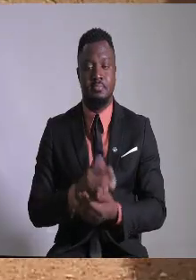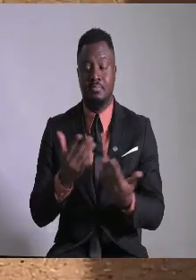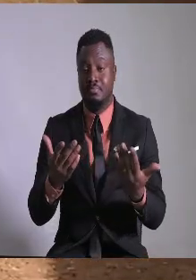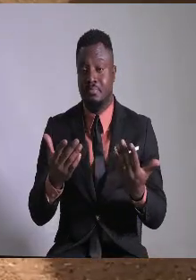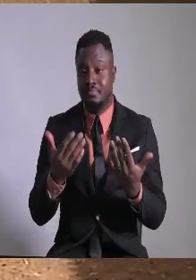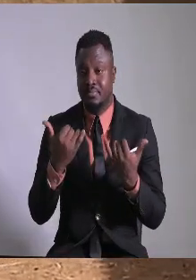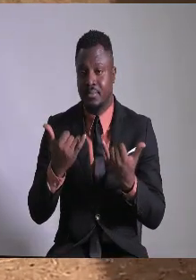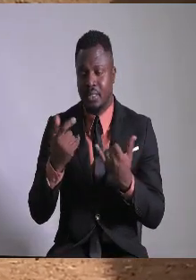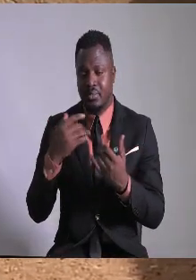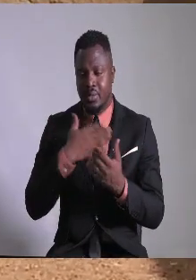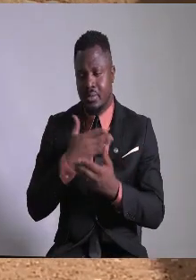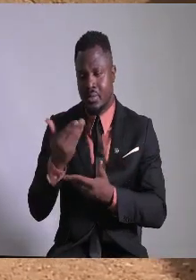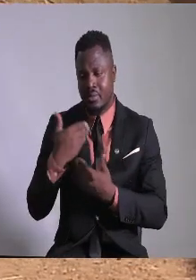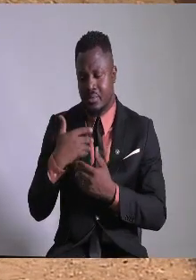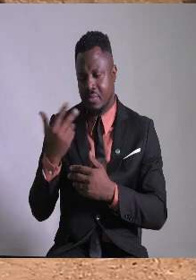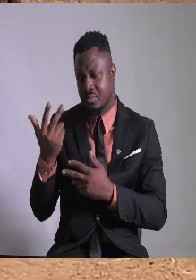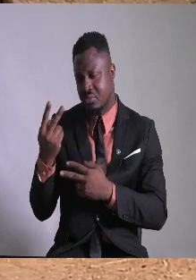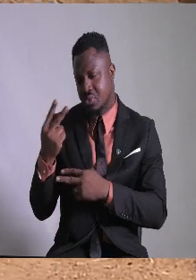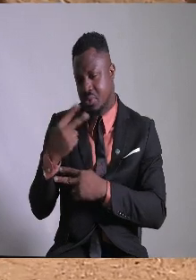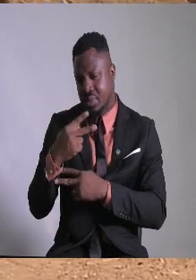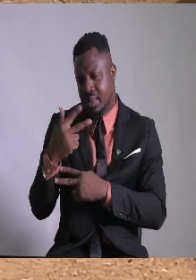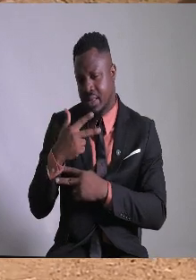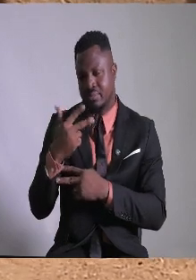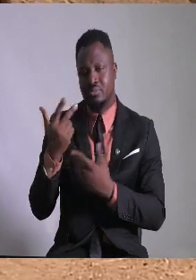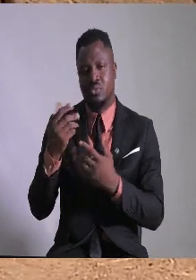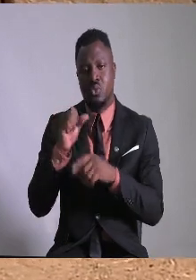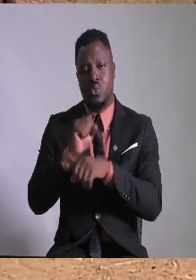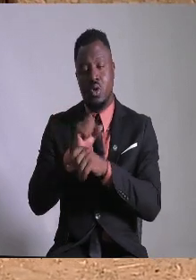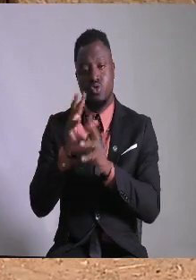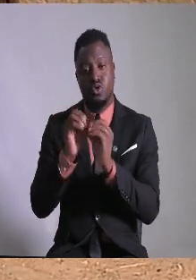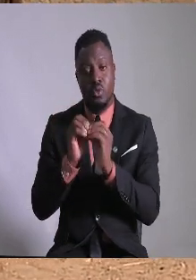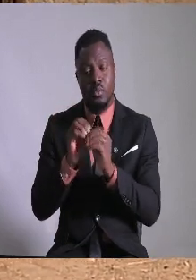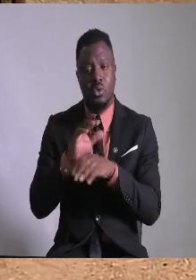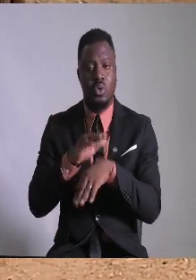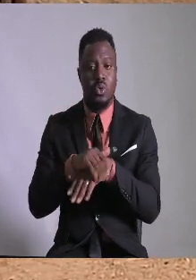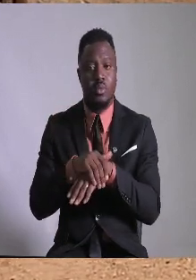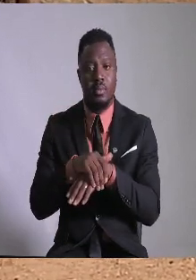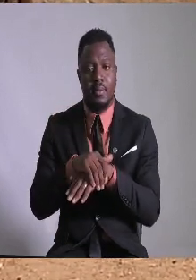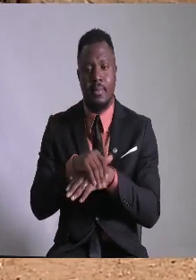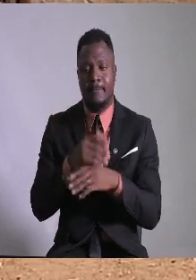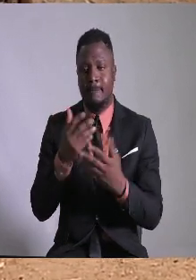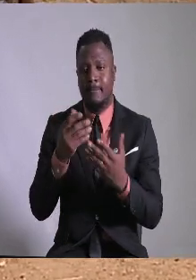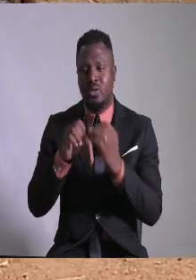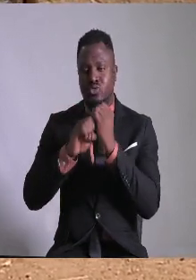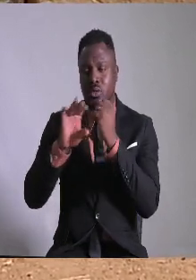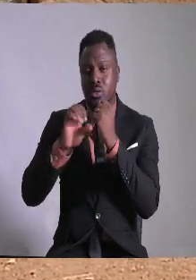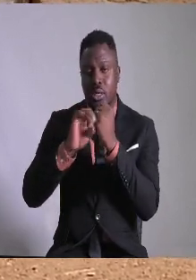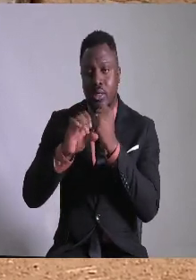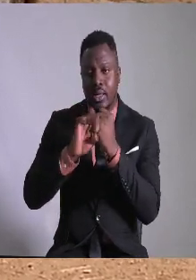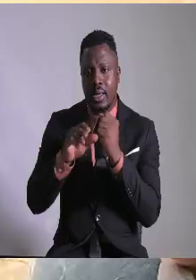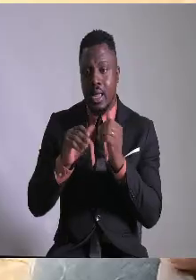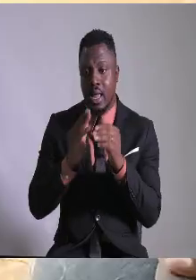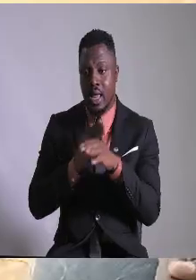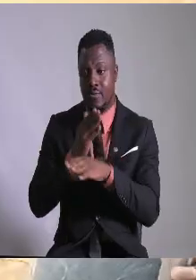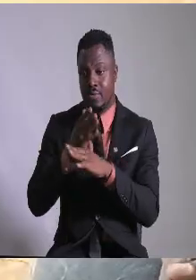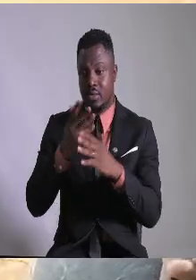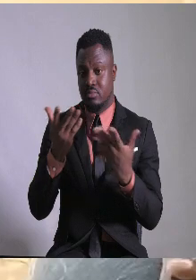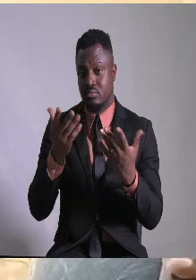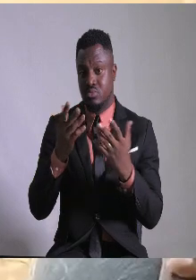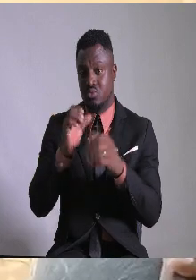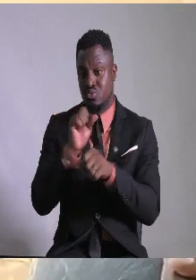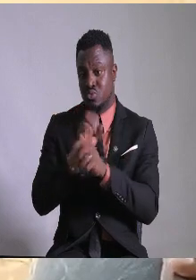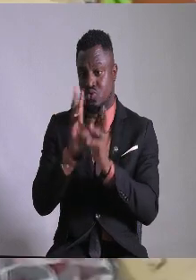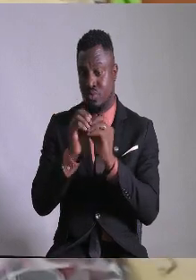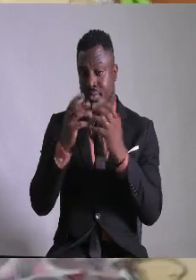CALID gave us a 3-day workshop on knowledge on sensitization. After the